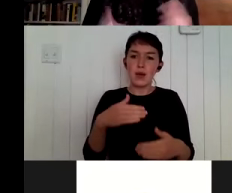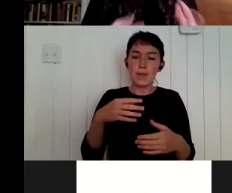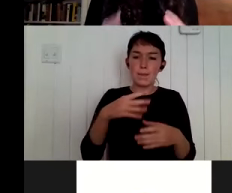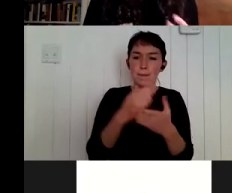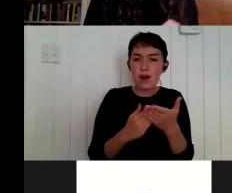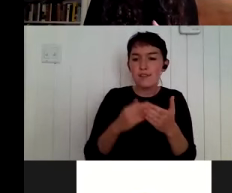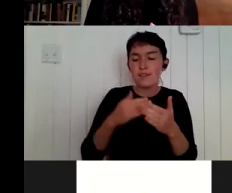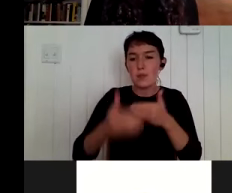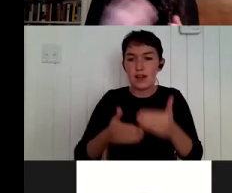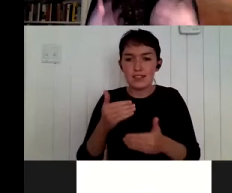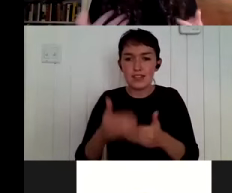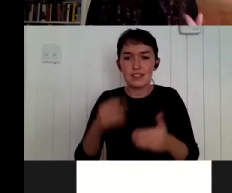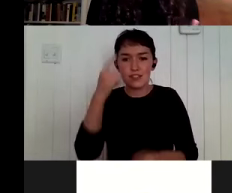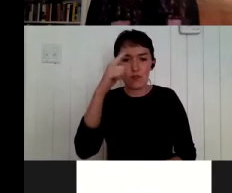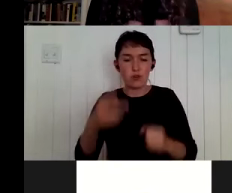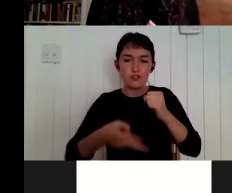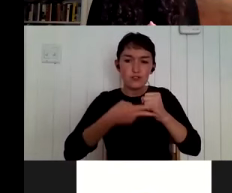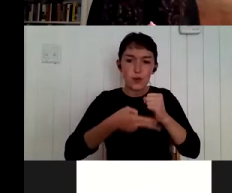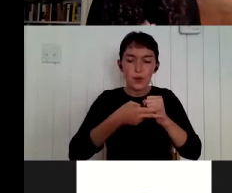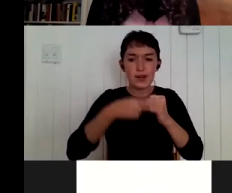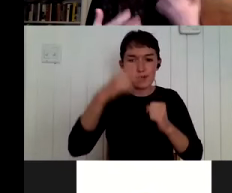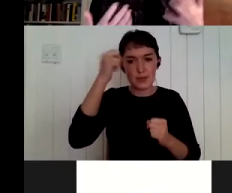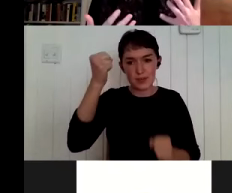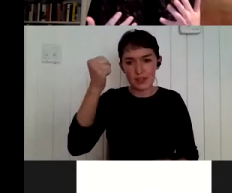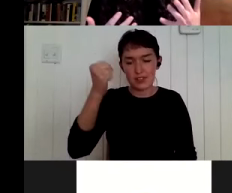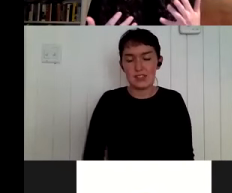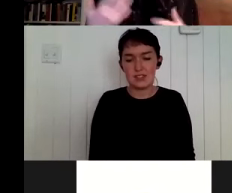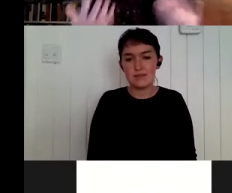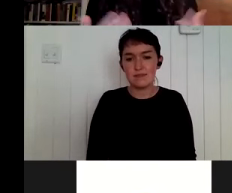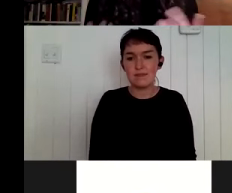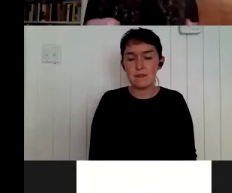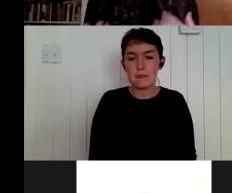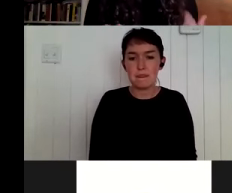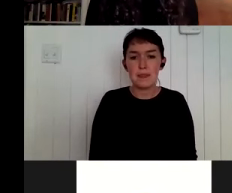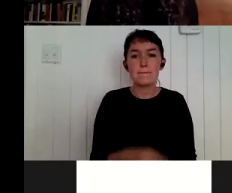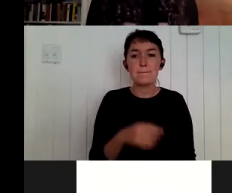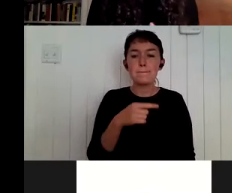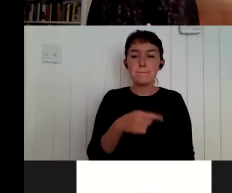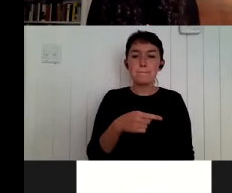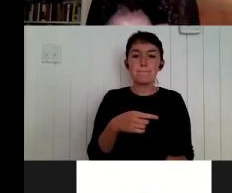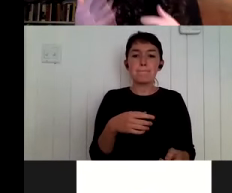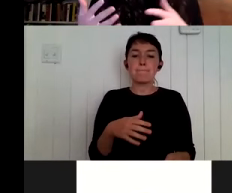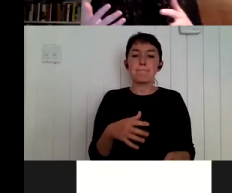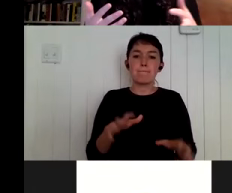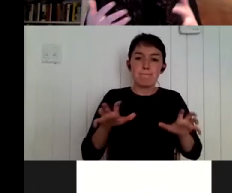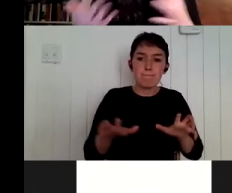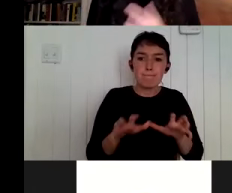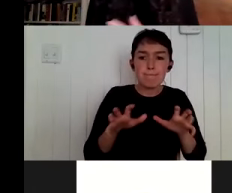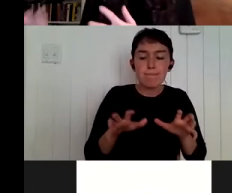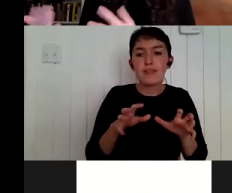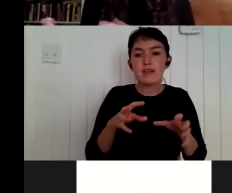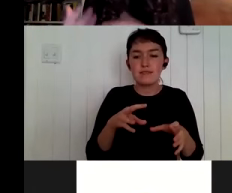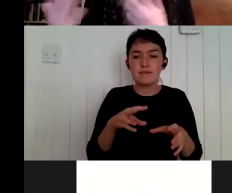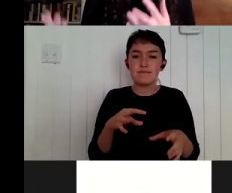region interactions that allow you to store memories. By nature of sort of reactivating those memories, that may